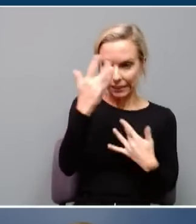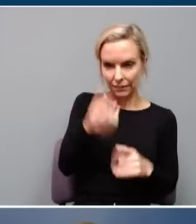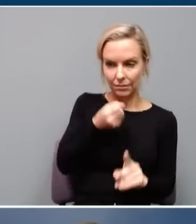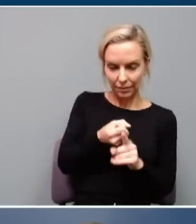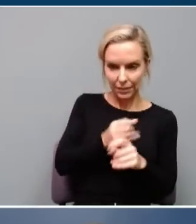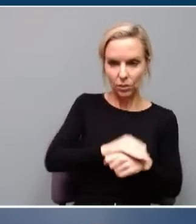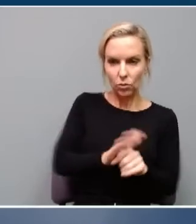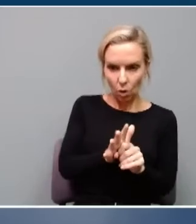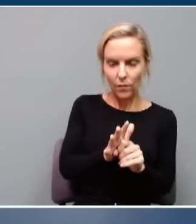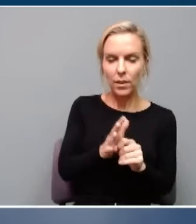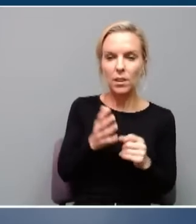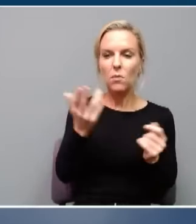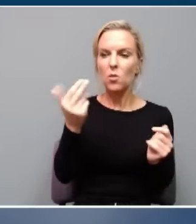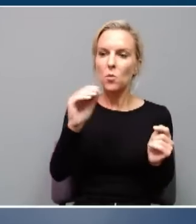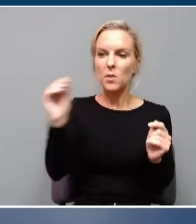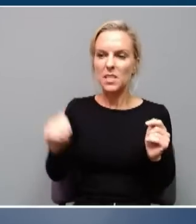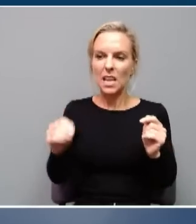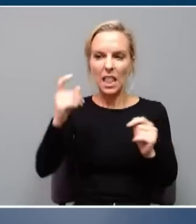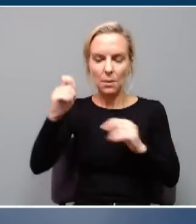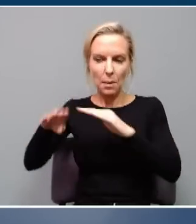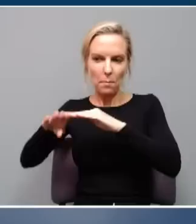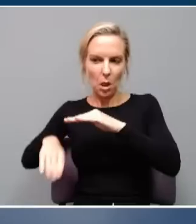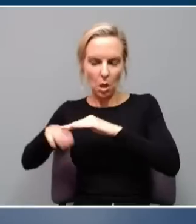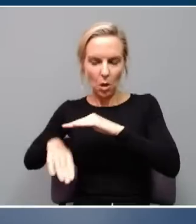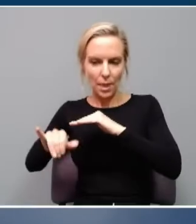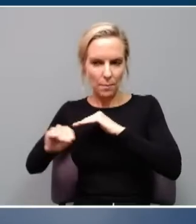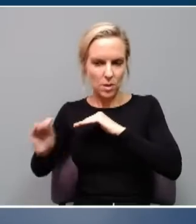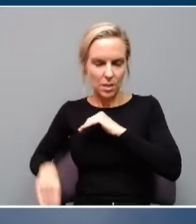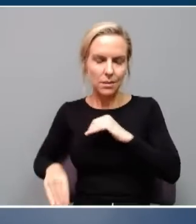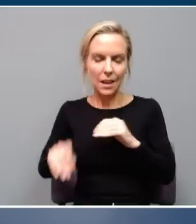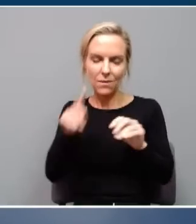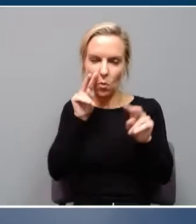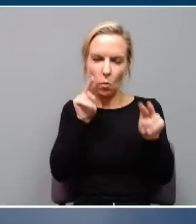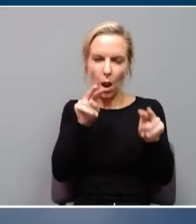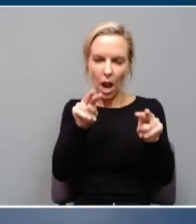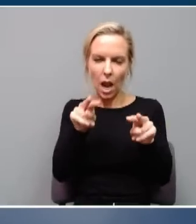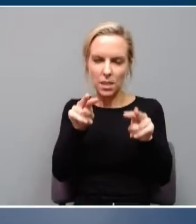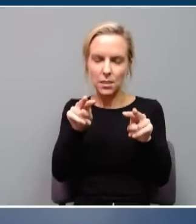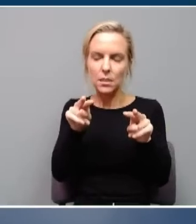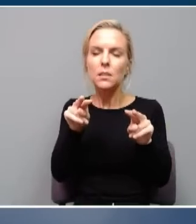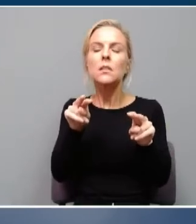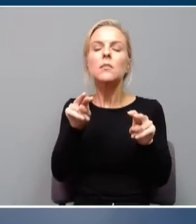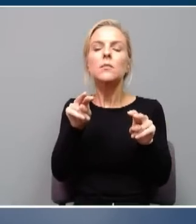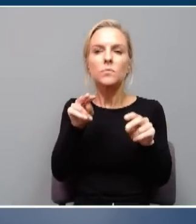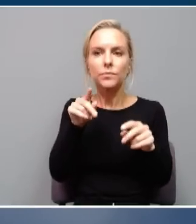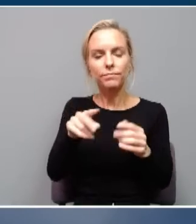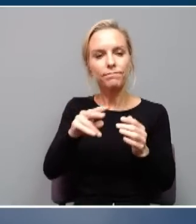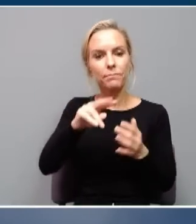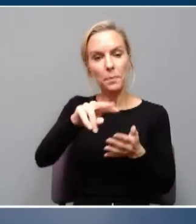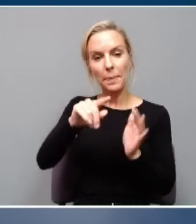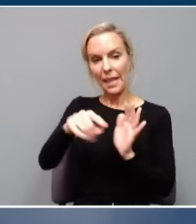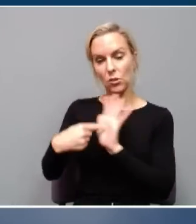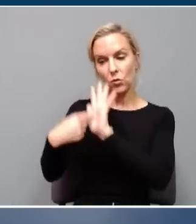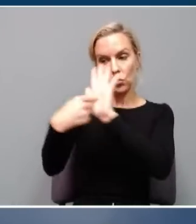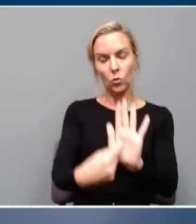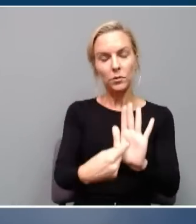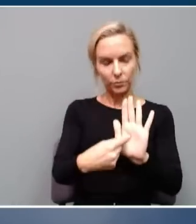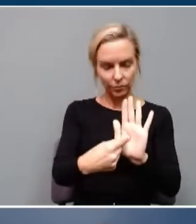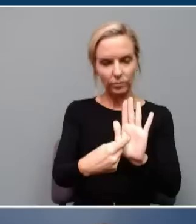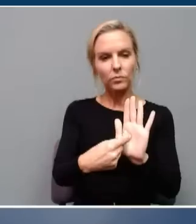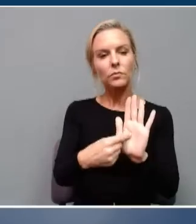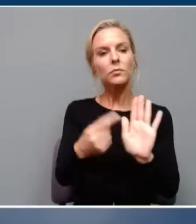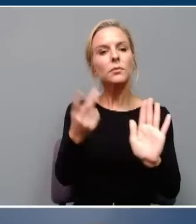bit below. Again, we'll have to watch that, but this is typically a leading indicator. What we'll want to see